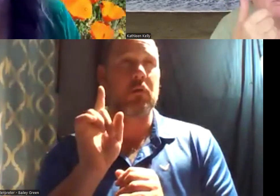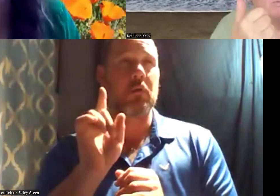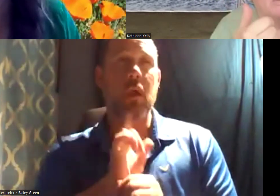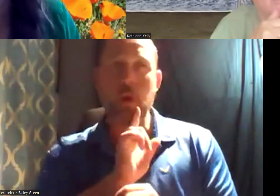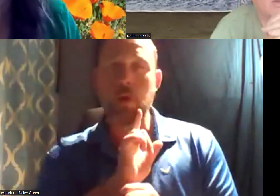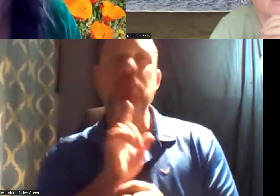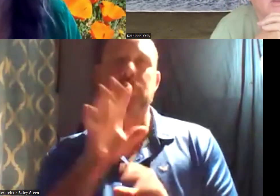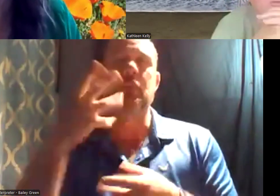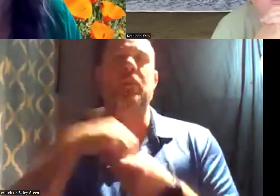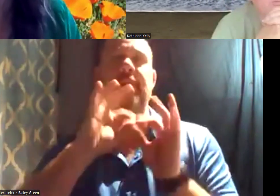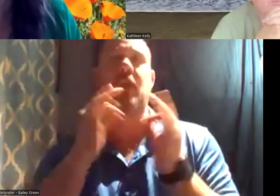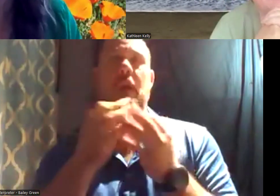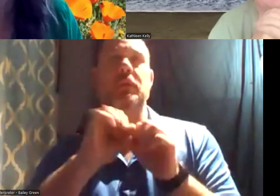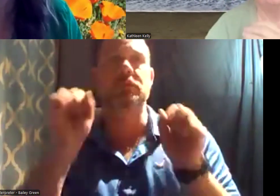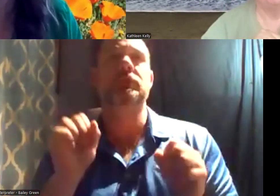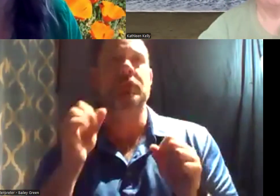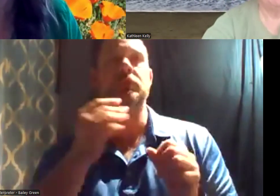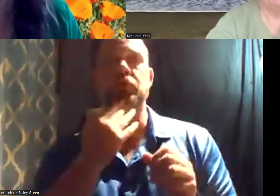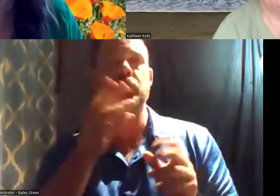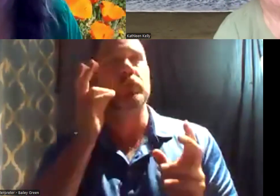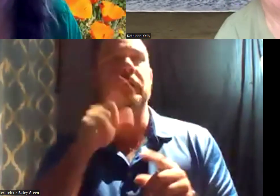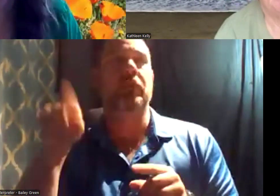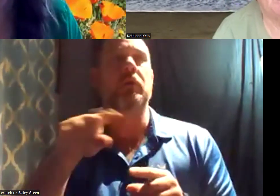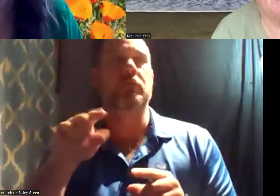have their voices around the table too.